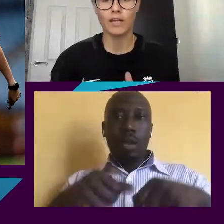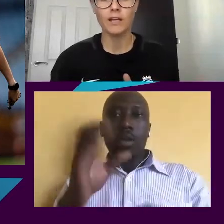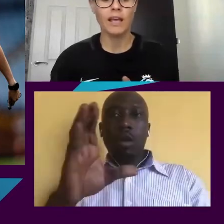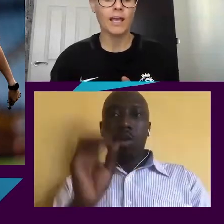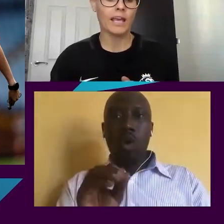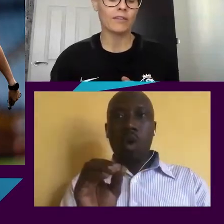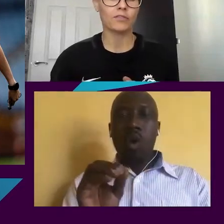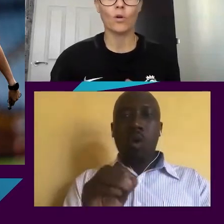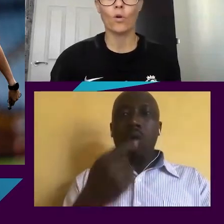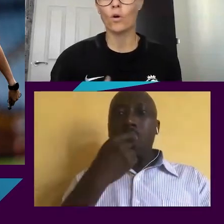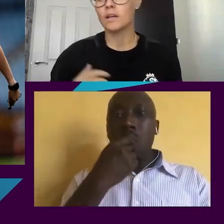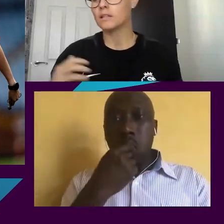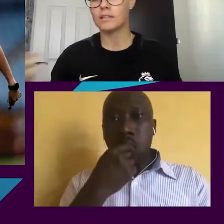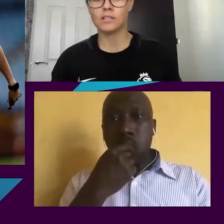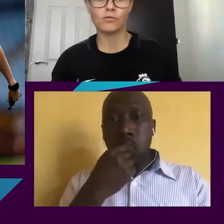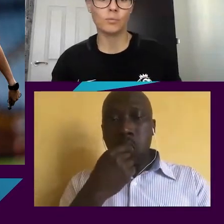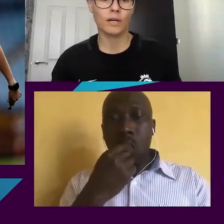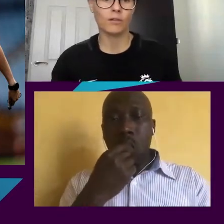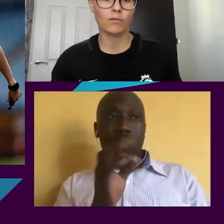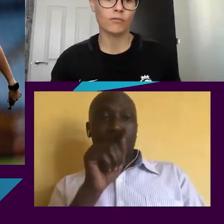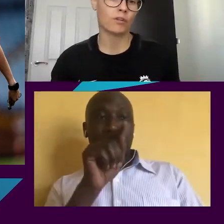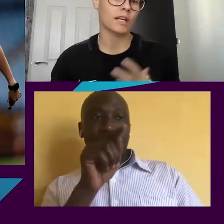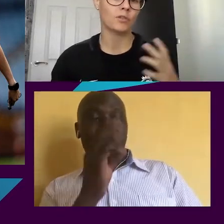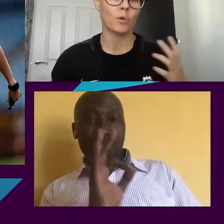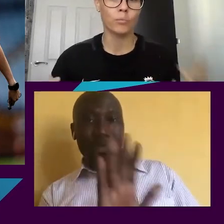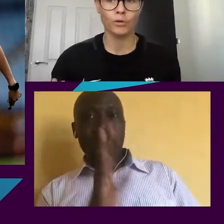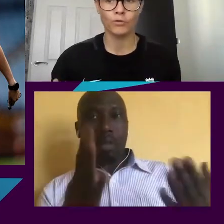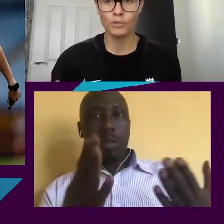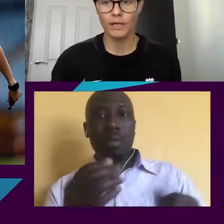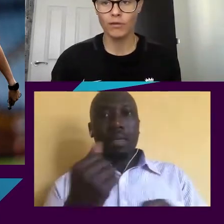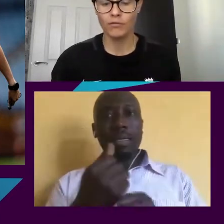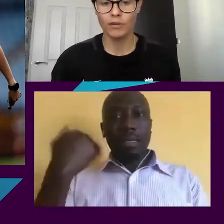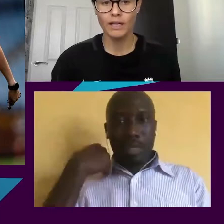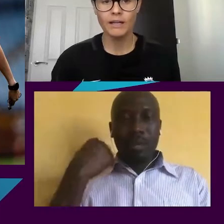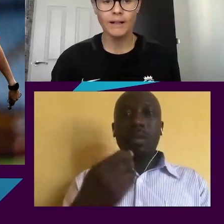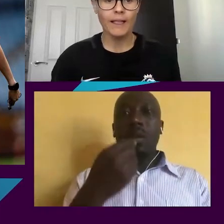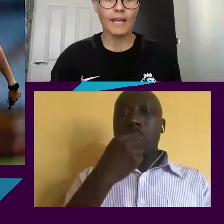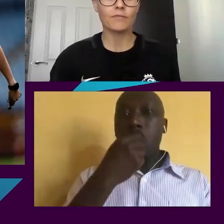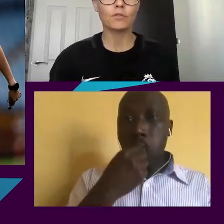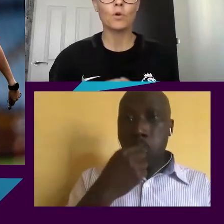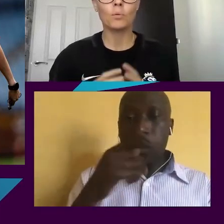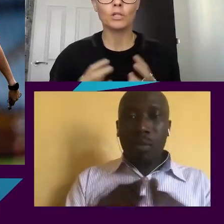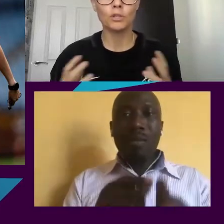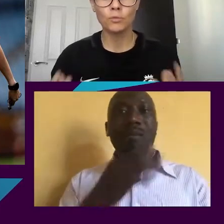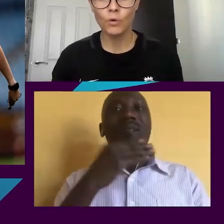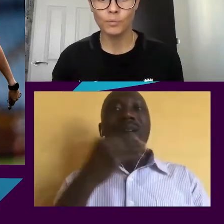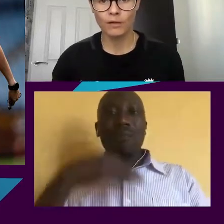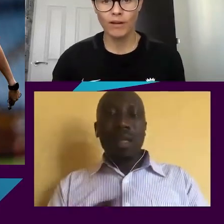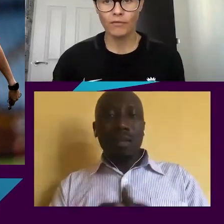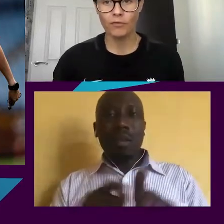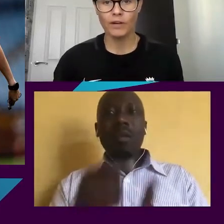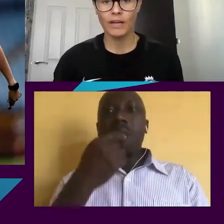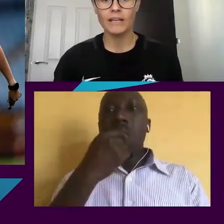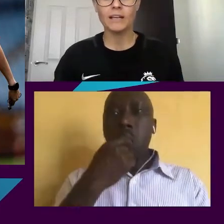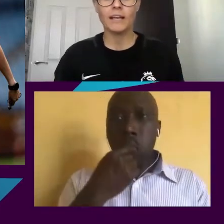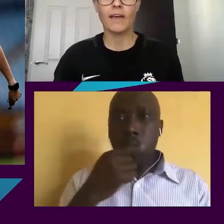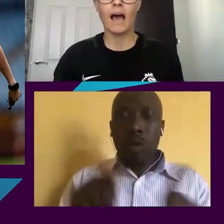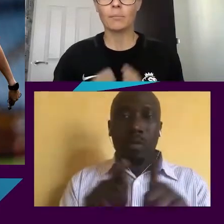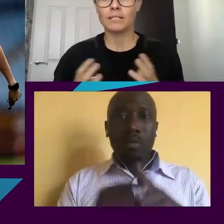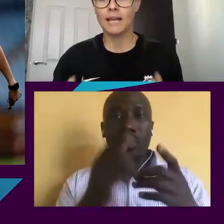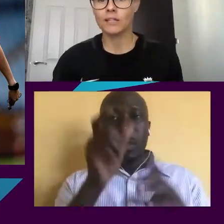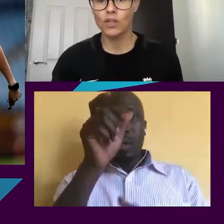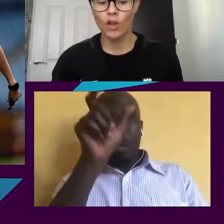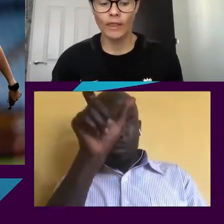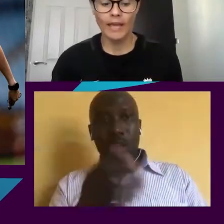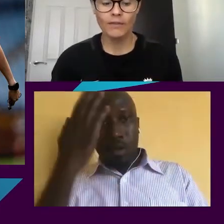been a referee, if your sister has been a referee, if your brother has been a referee. If nobody you know has been a referee,